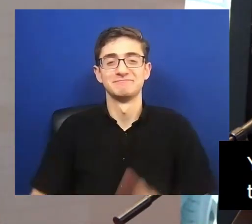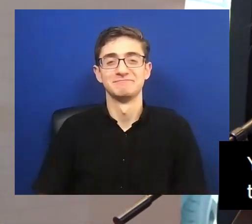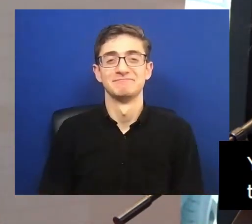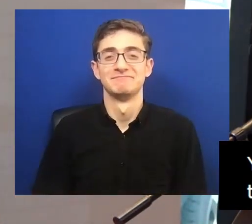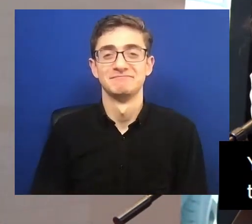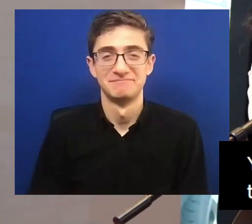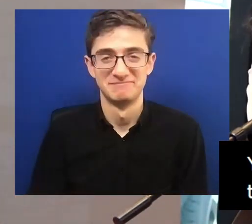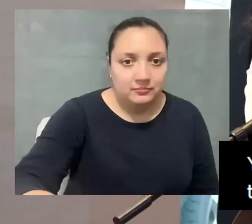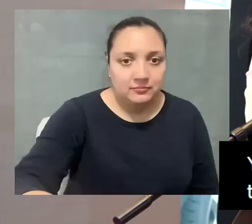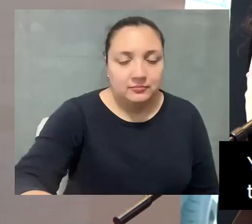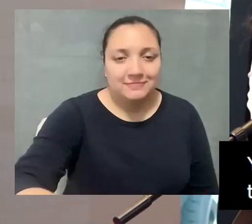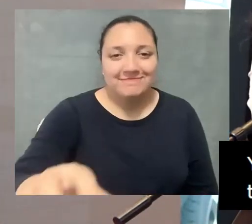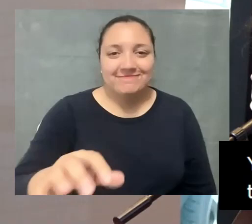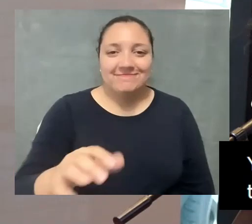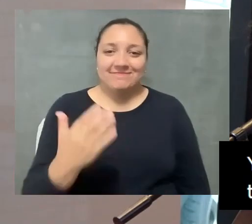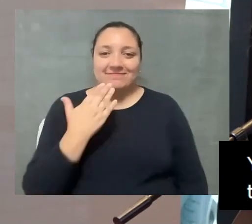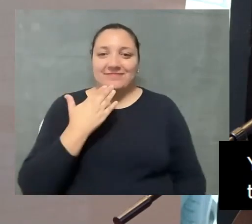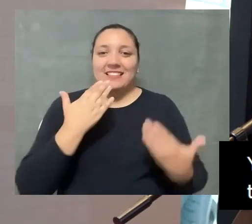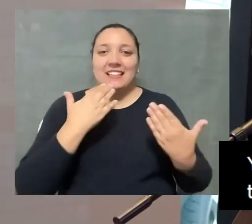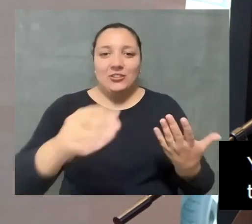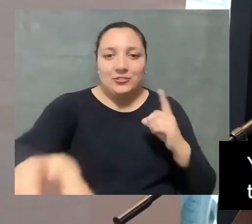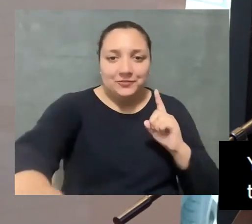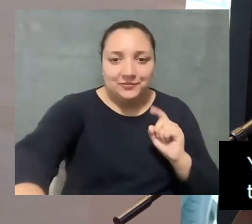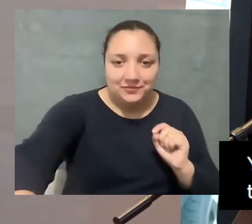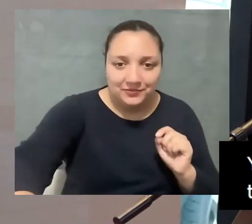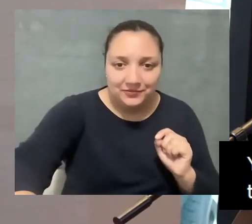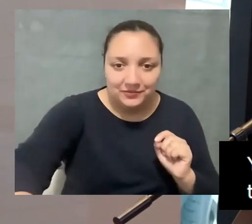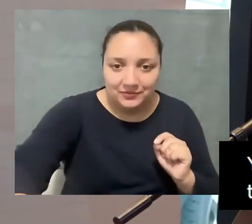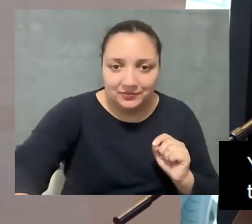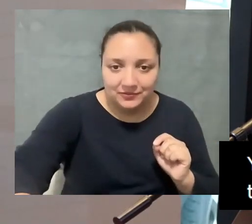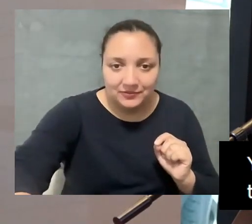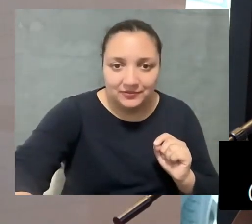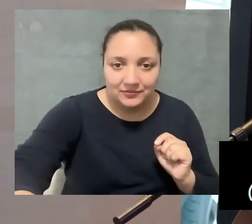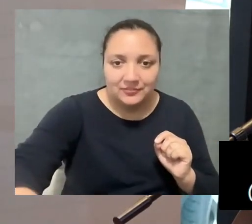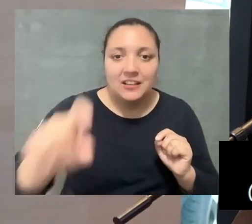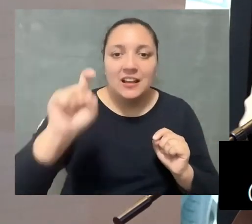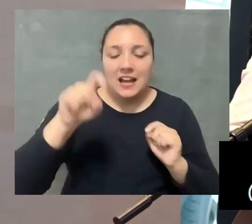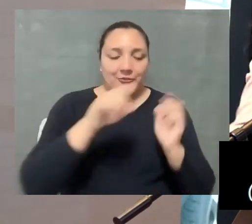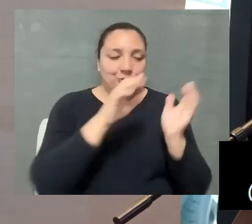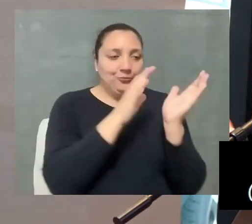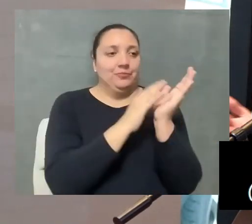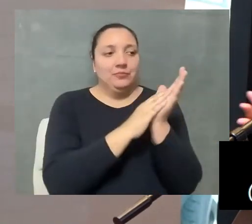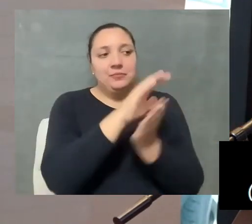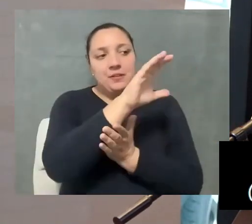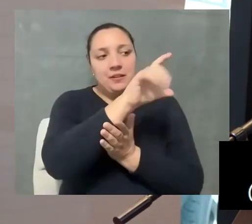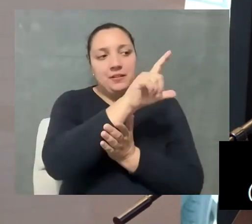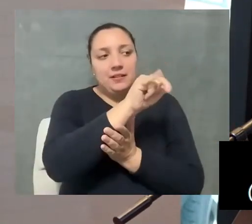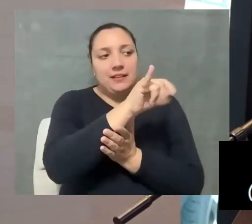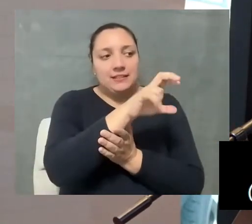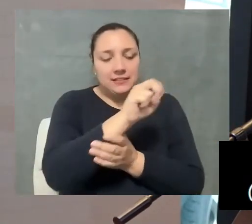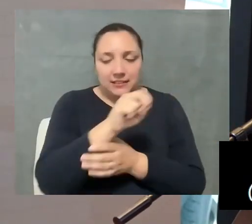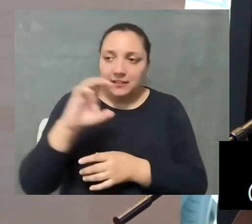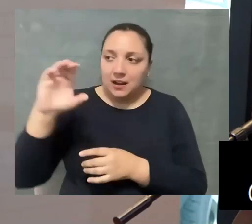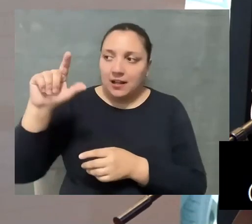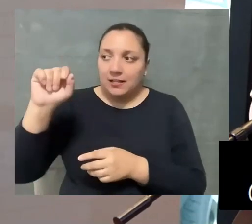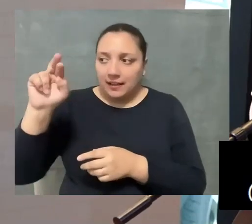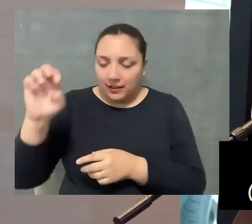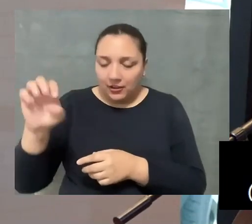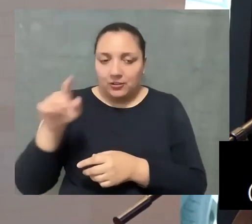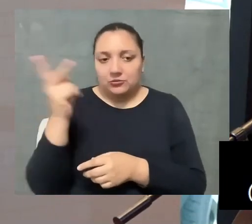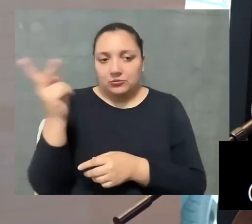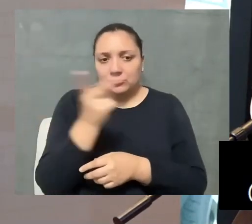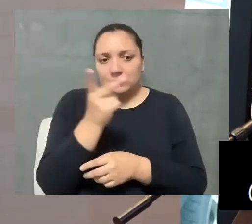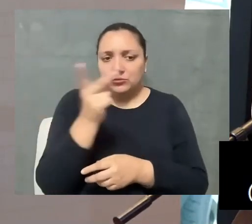Thank you, Clayton. I just have to give a shout out to Clayton and Claire. They're obviously such pillars of the community here. They have also been